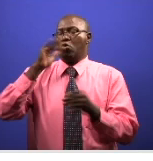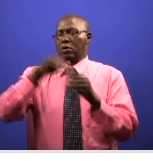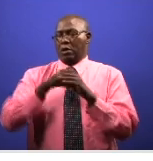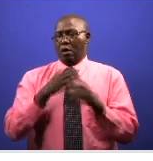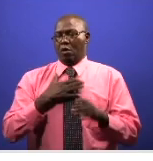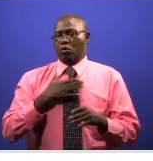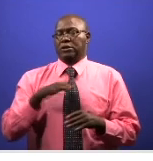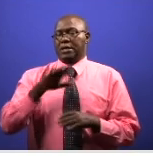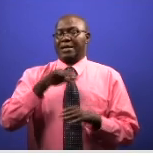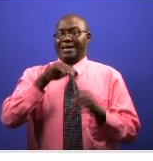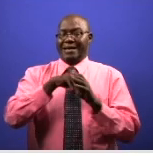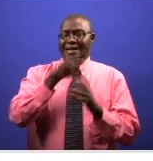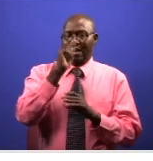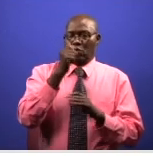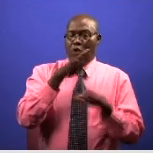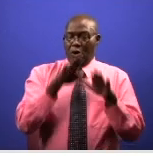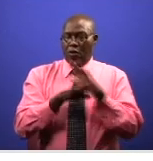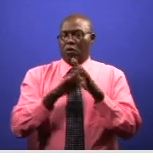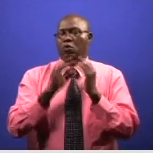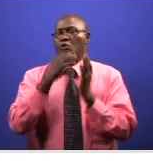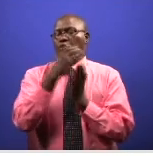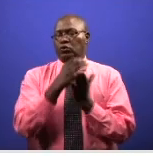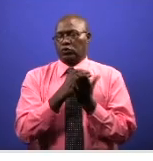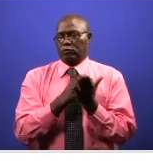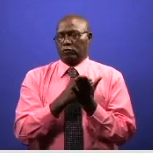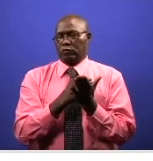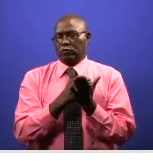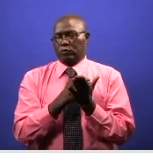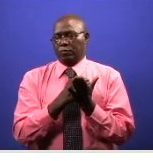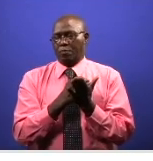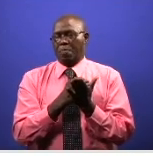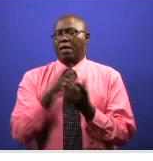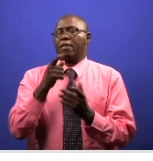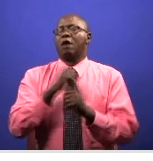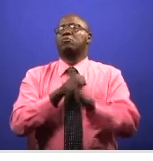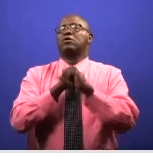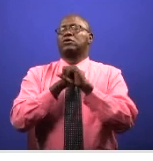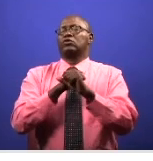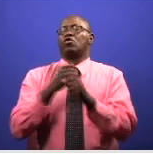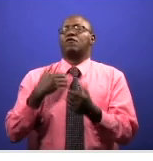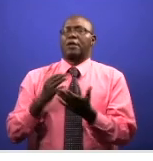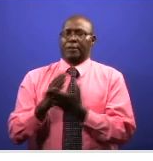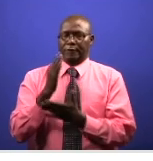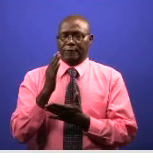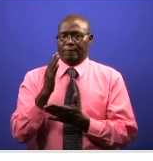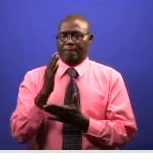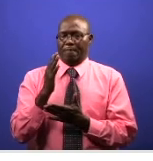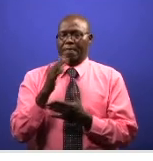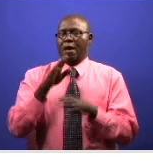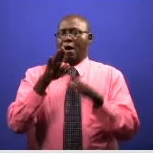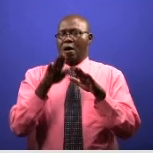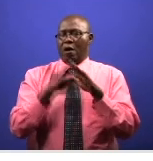In Kenya, under the Constitution, there is a protection of rights under